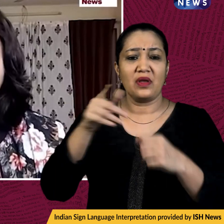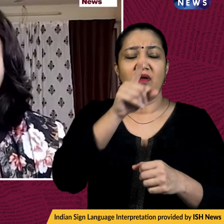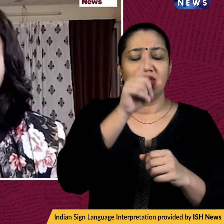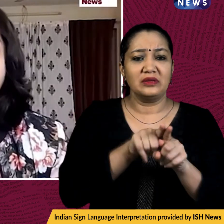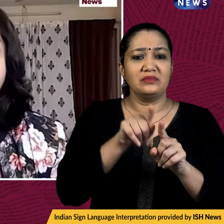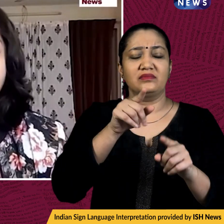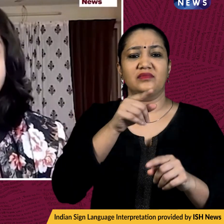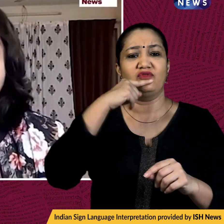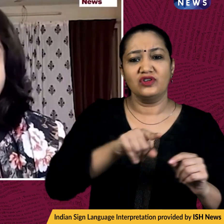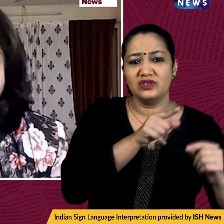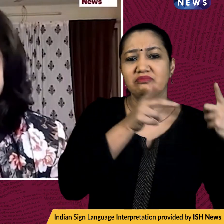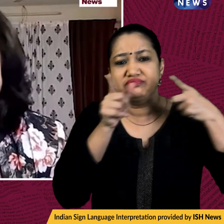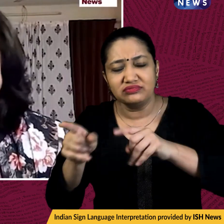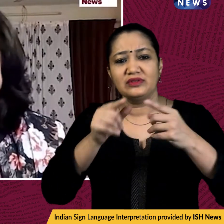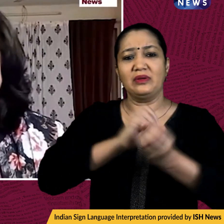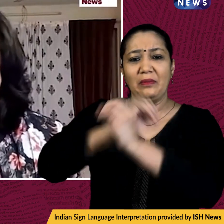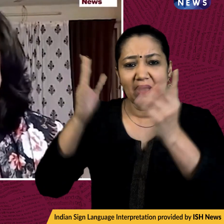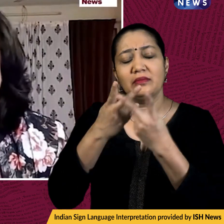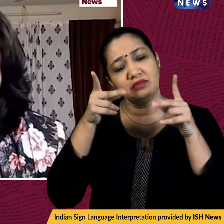in a Russian artillery strike.